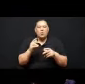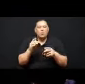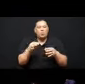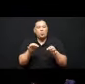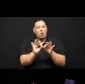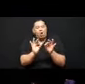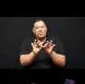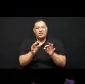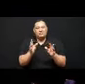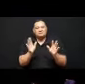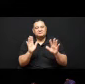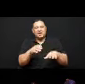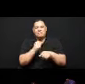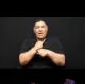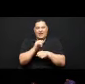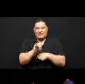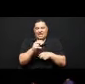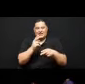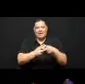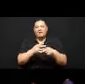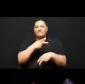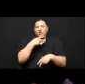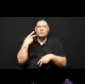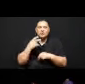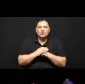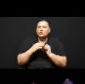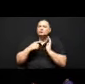new places in the city.